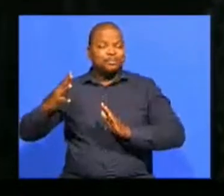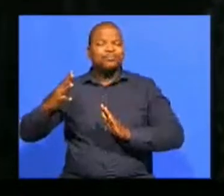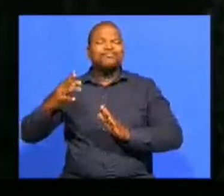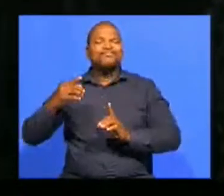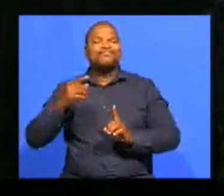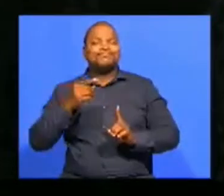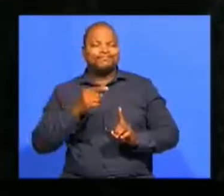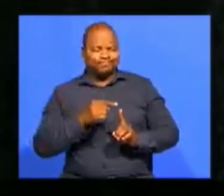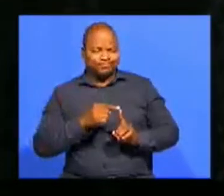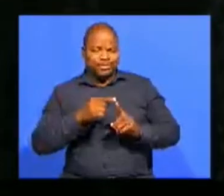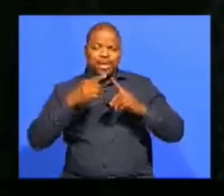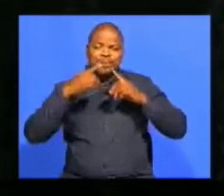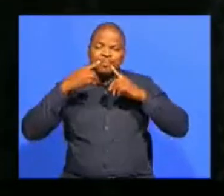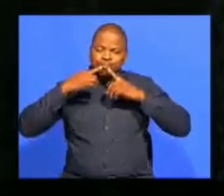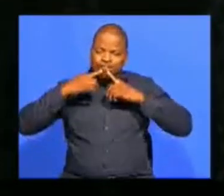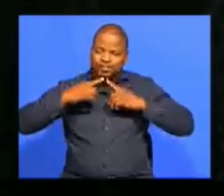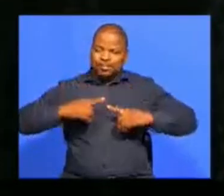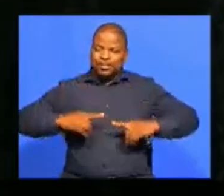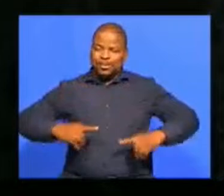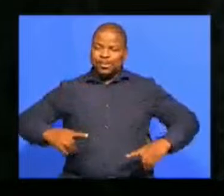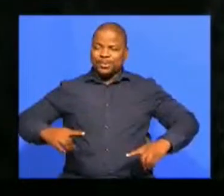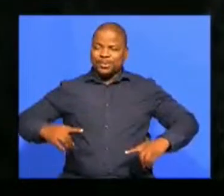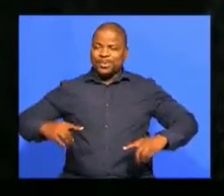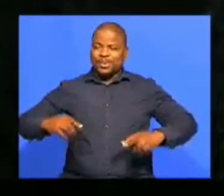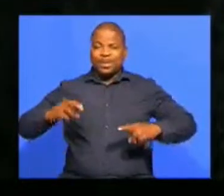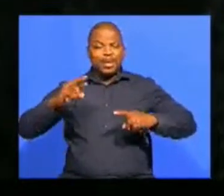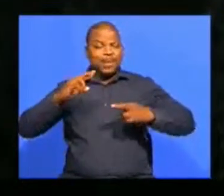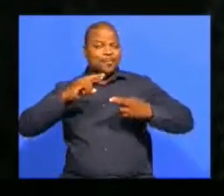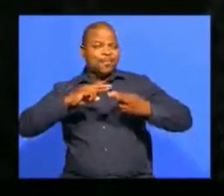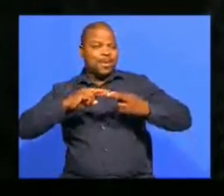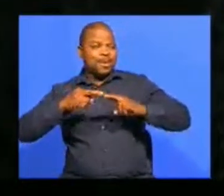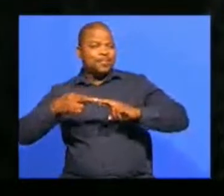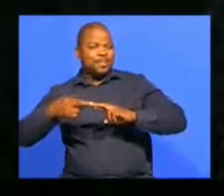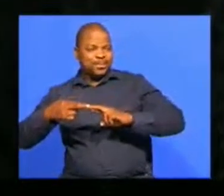dividends of peace in this relationship.